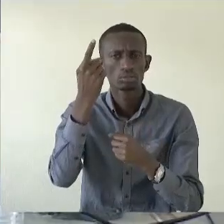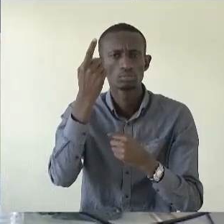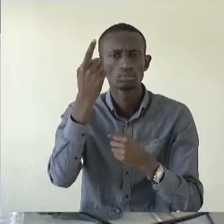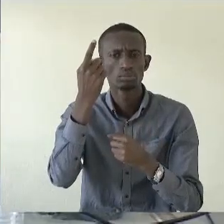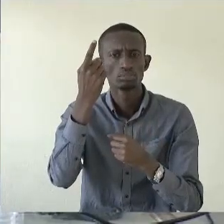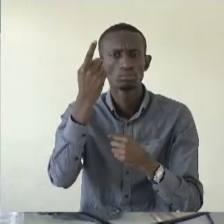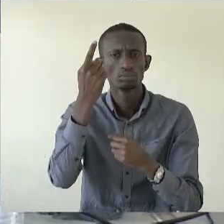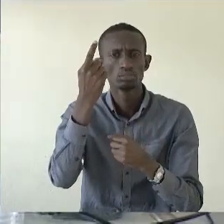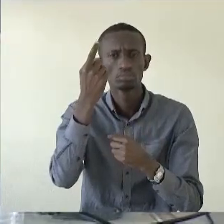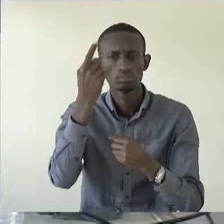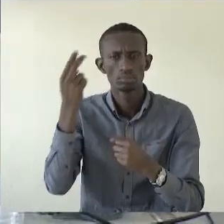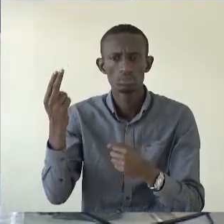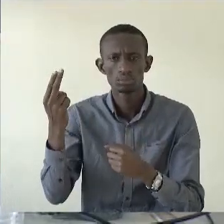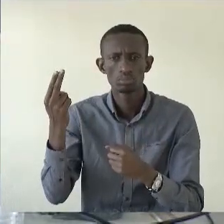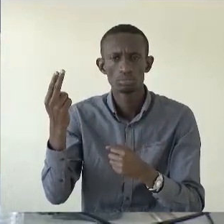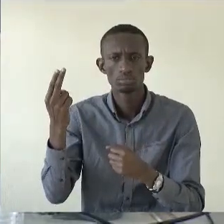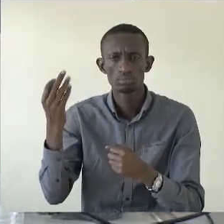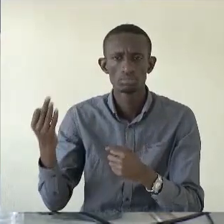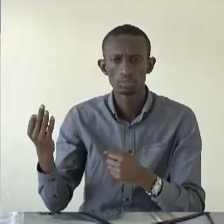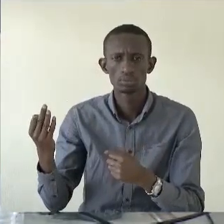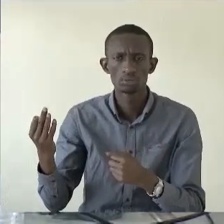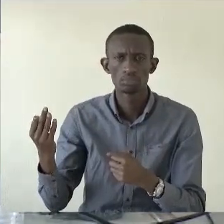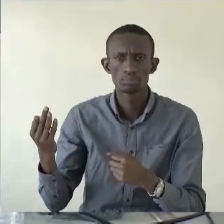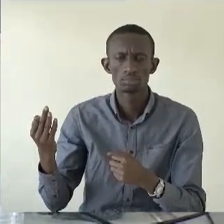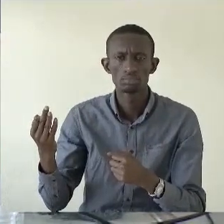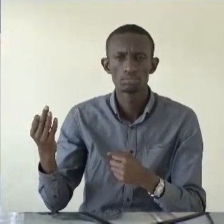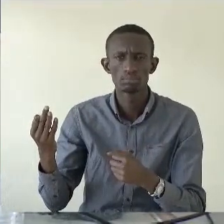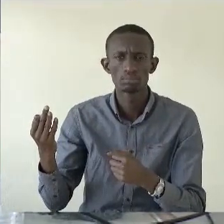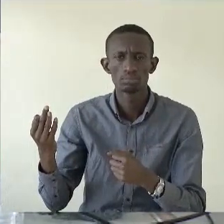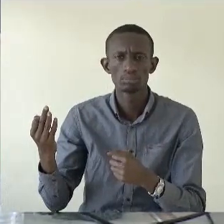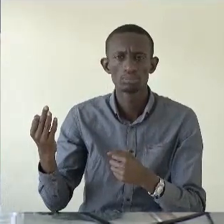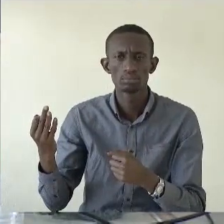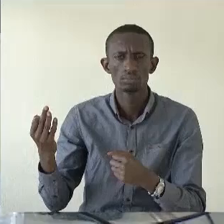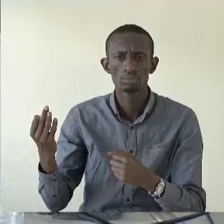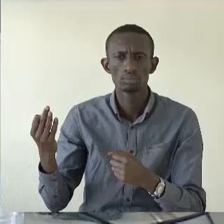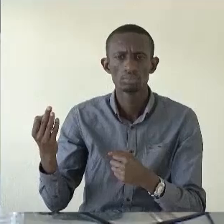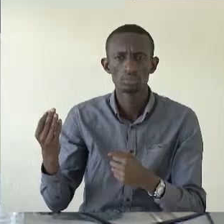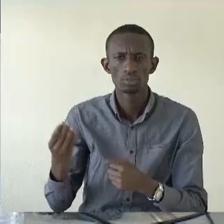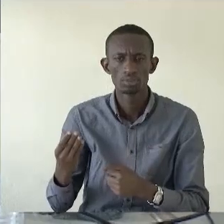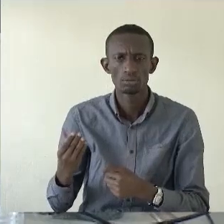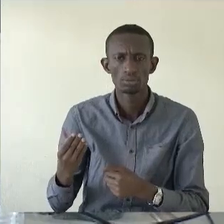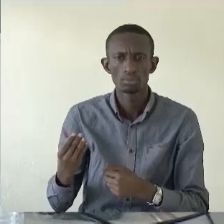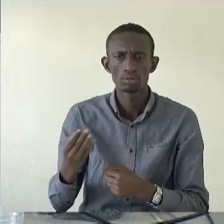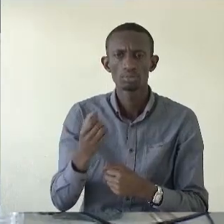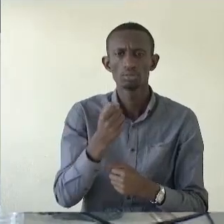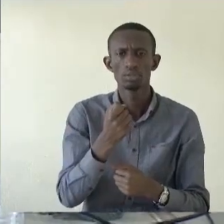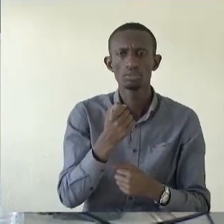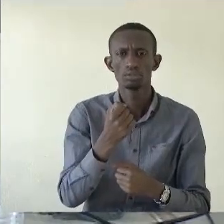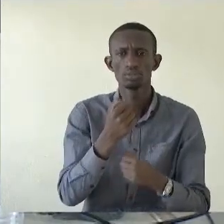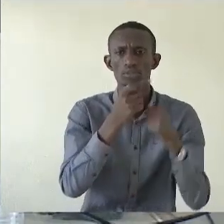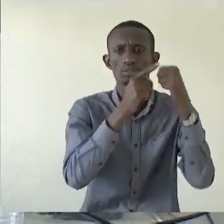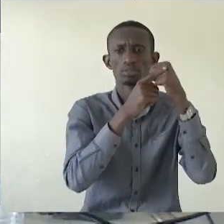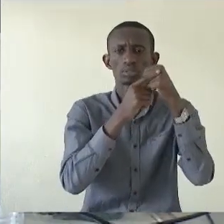1, 2, 3. You have 1 here. You have 2, 3, 4,